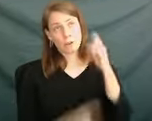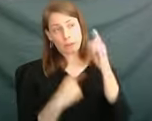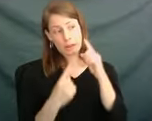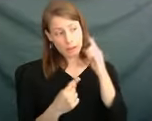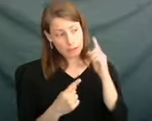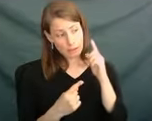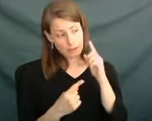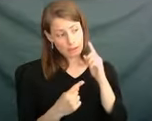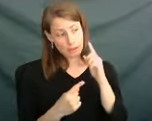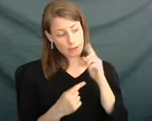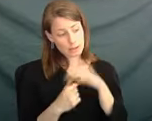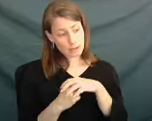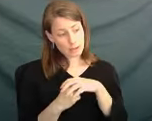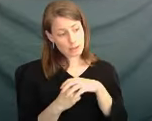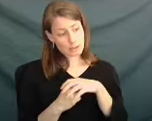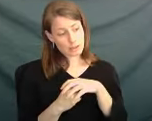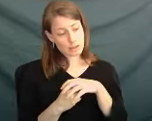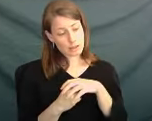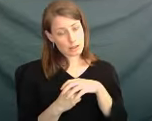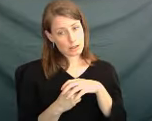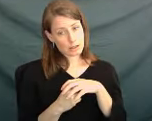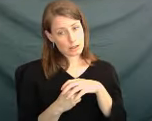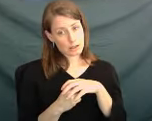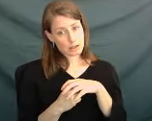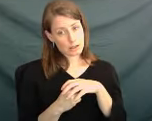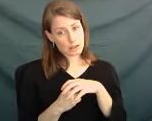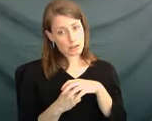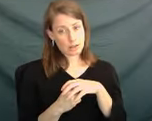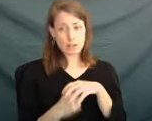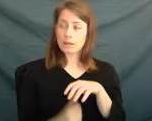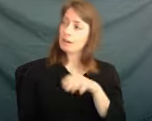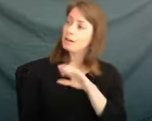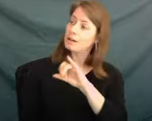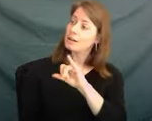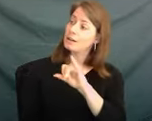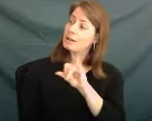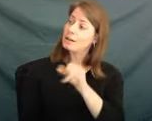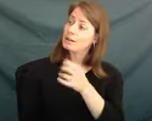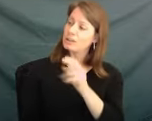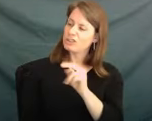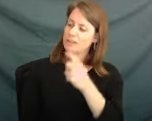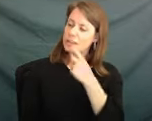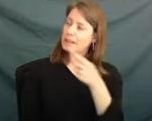it was a database, it'd be yards ahead, wouldn't it? So why is that a database?